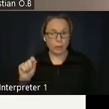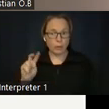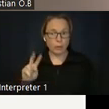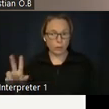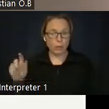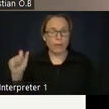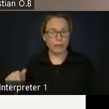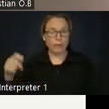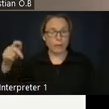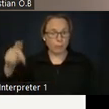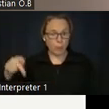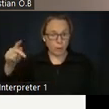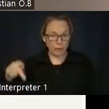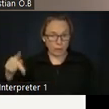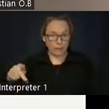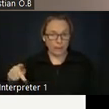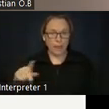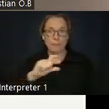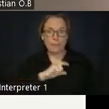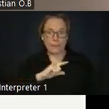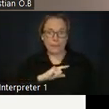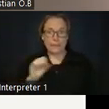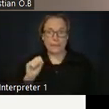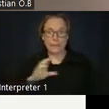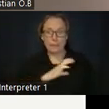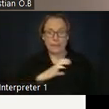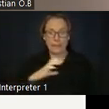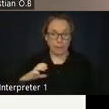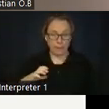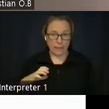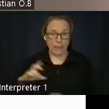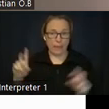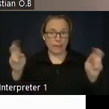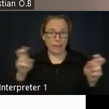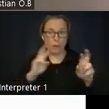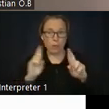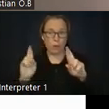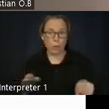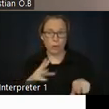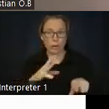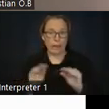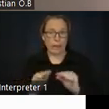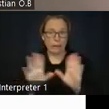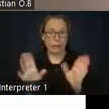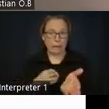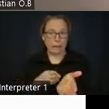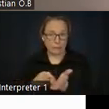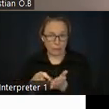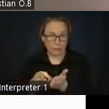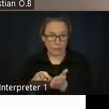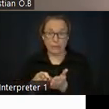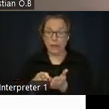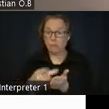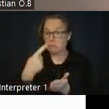Accountability Commission Subcommittee on Reporting and Transparency. If the Spanish language interpreter